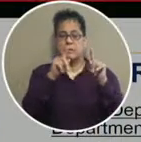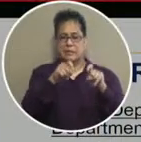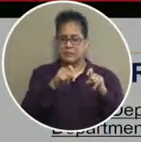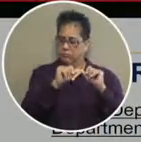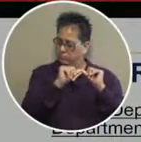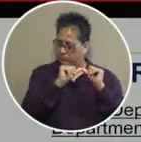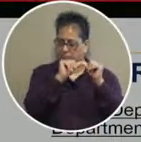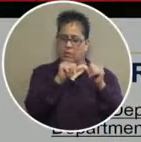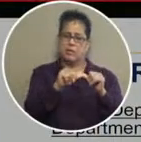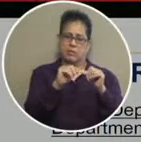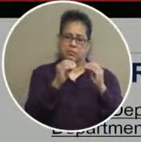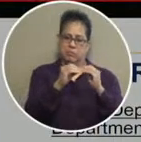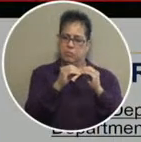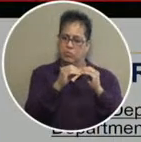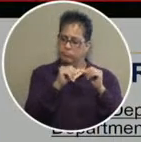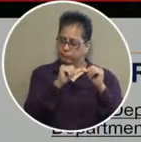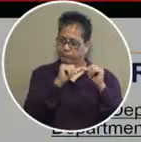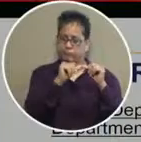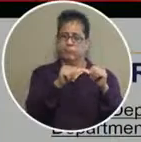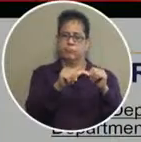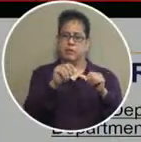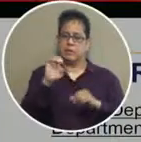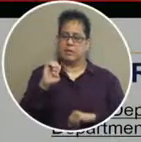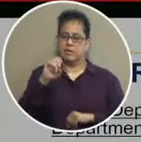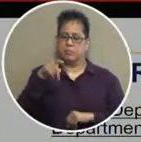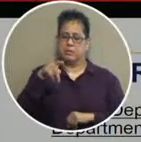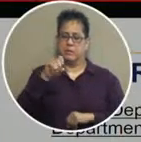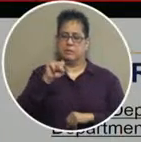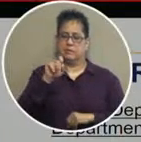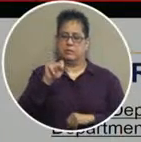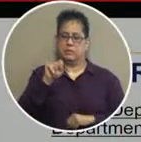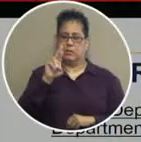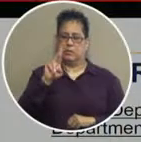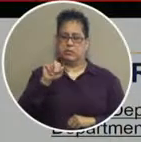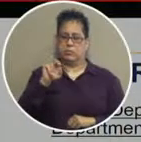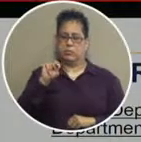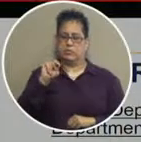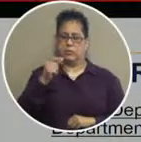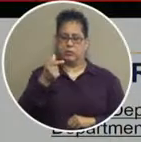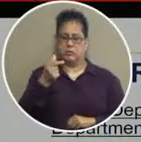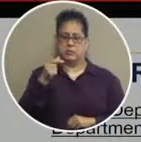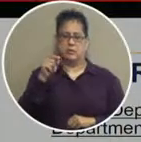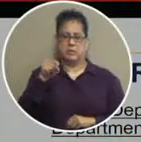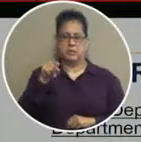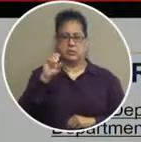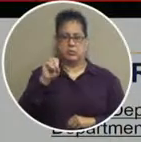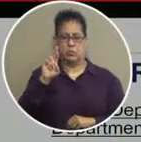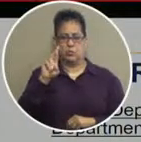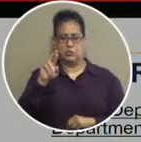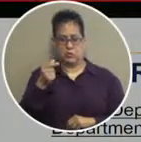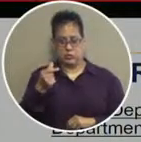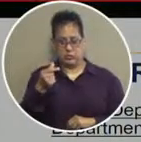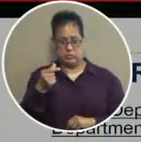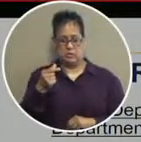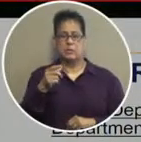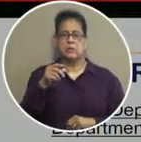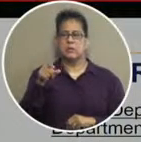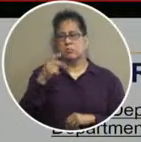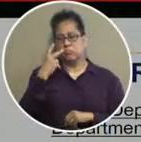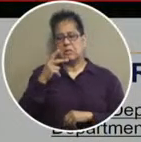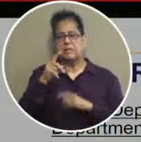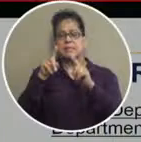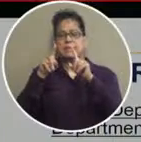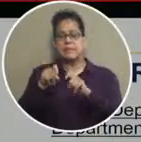continues. If you, again, go to epstrong.org, you can see the testing schedule for this week, but I can just highlight it for